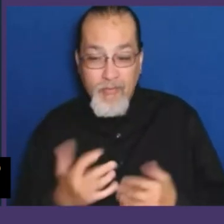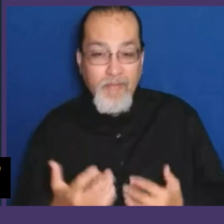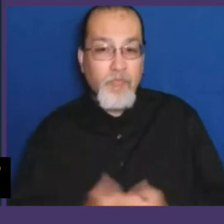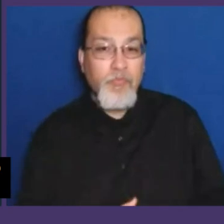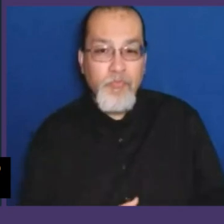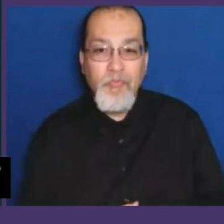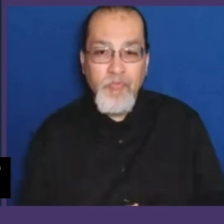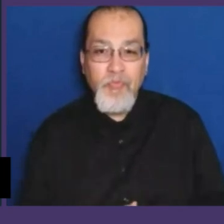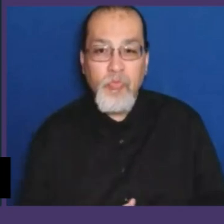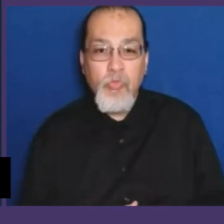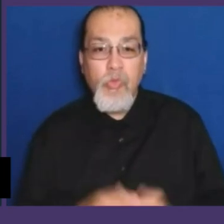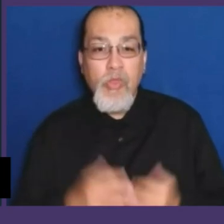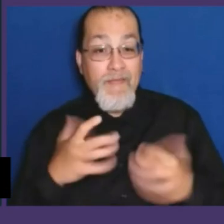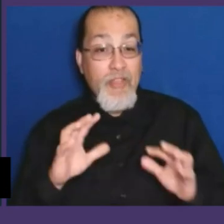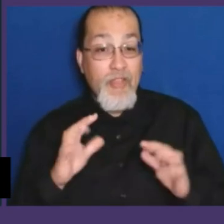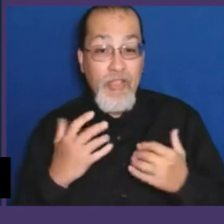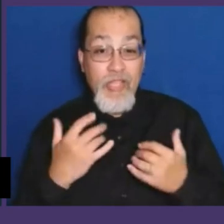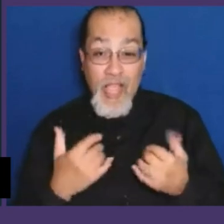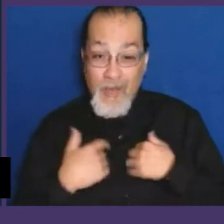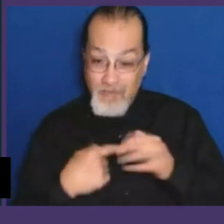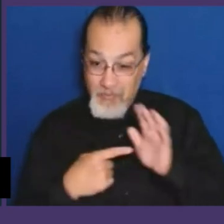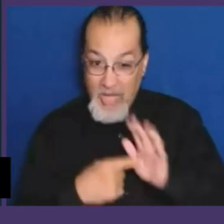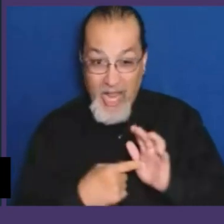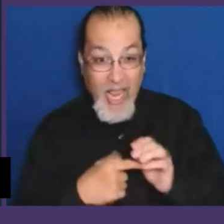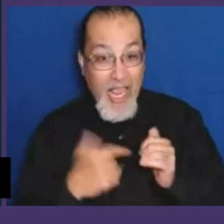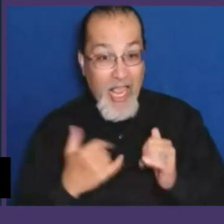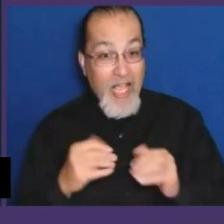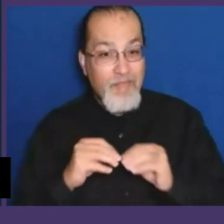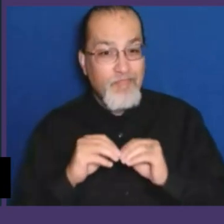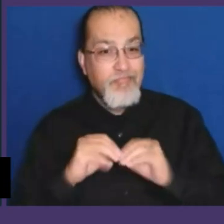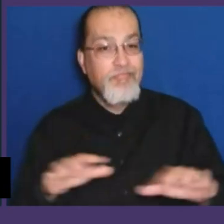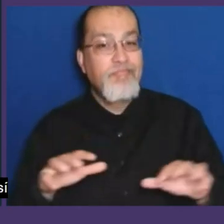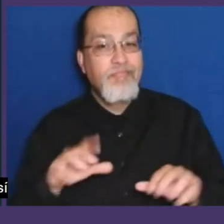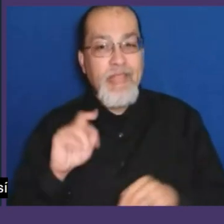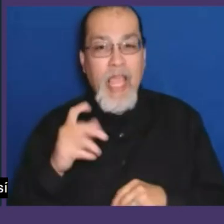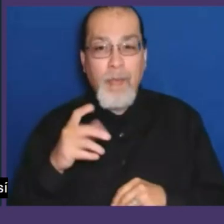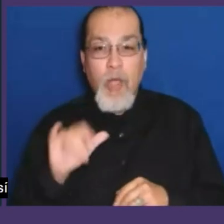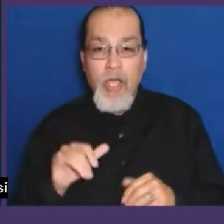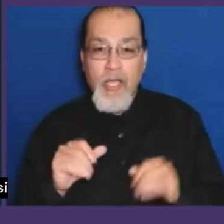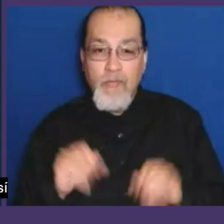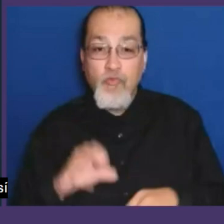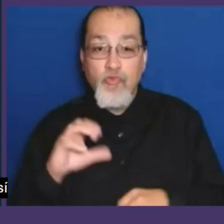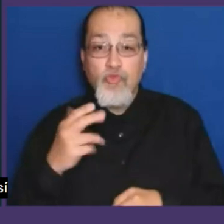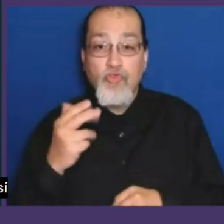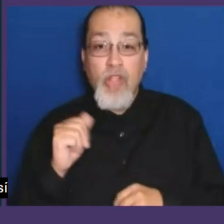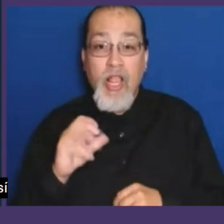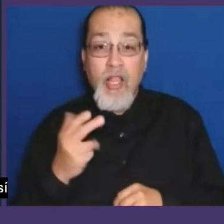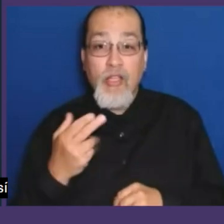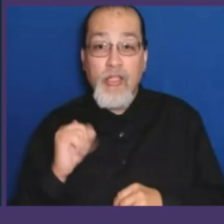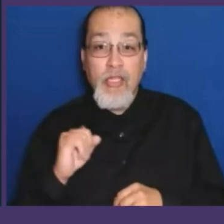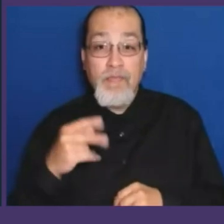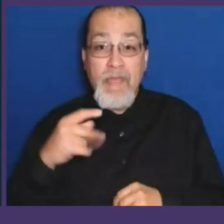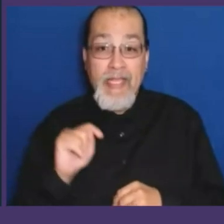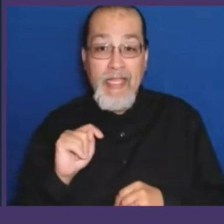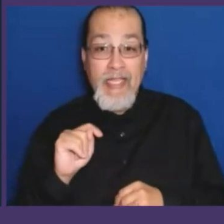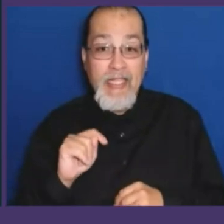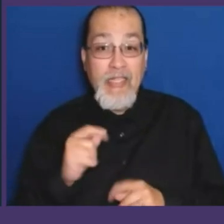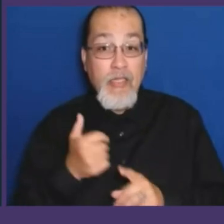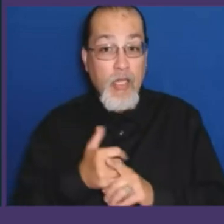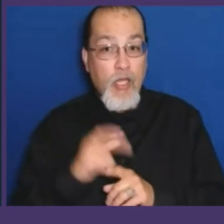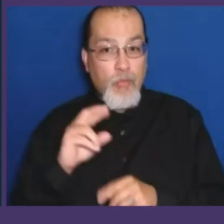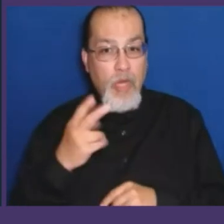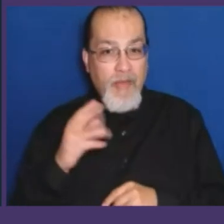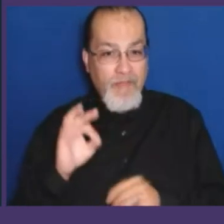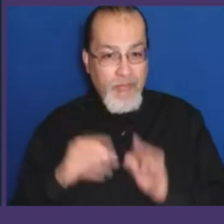an example, ChatGPT is an RLHF model. But some other models that you might come across, like for example, the Vicuna 13B and so on, these